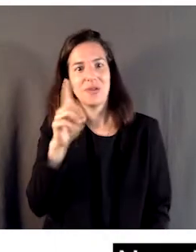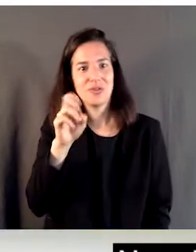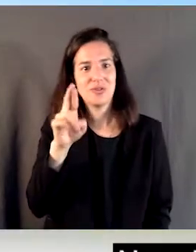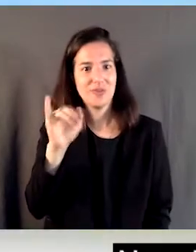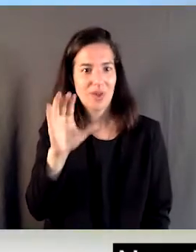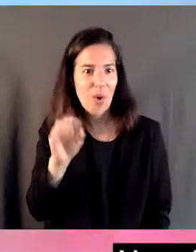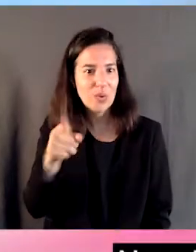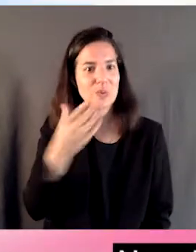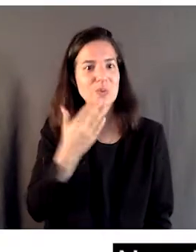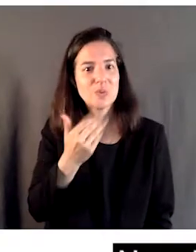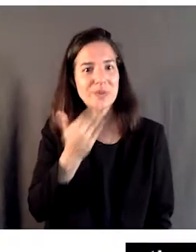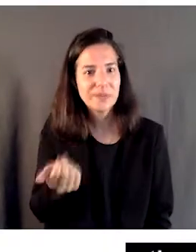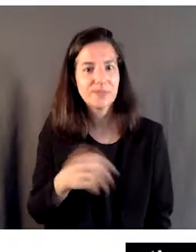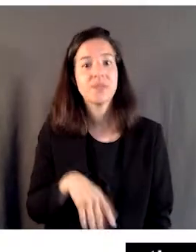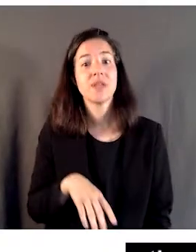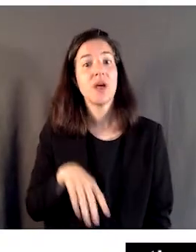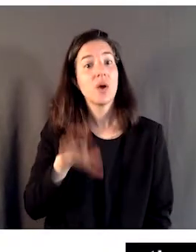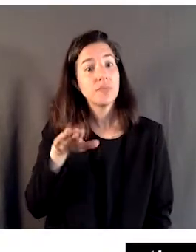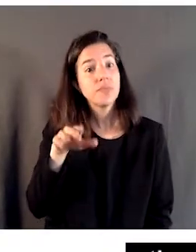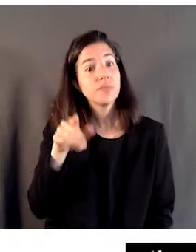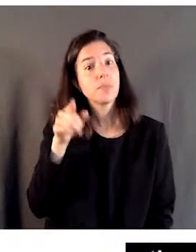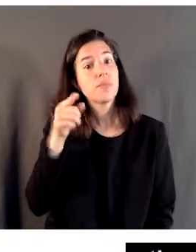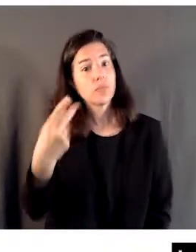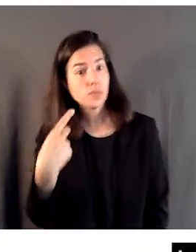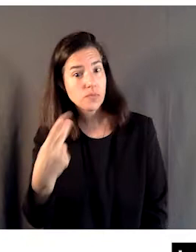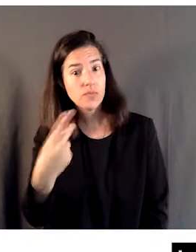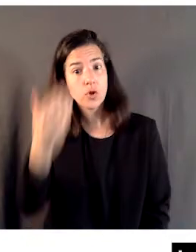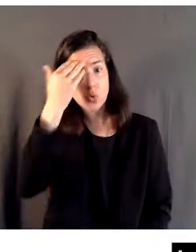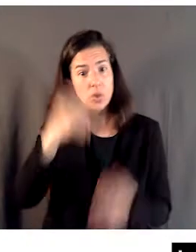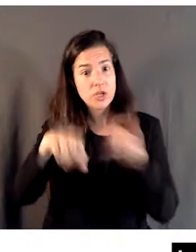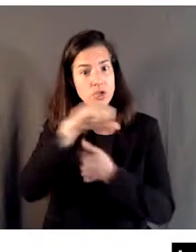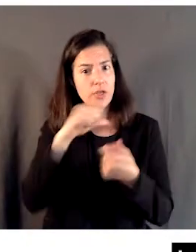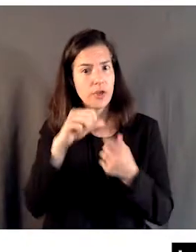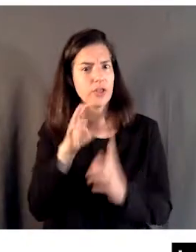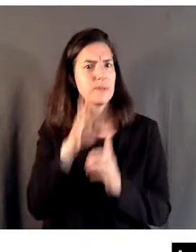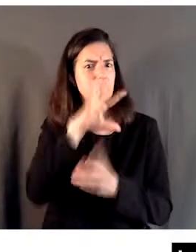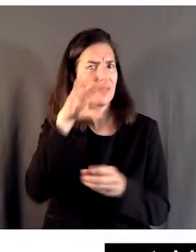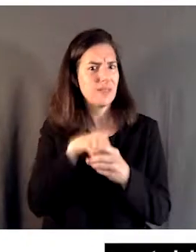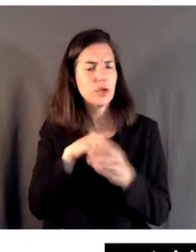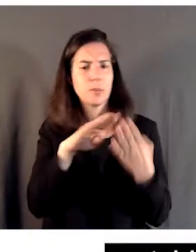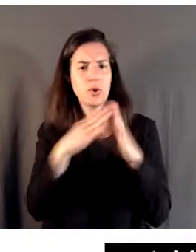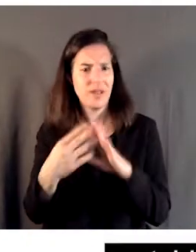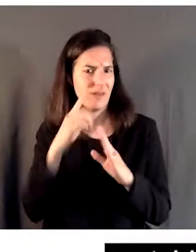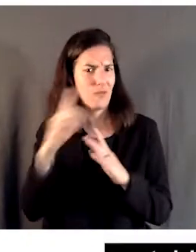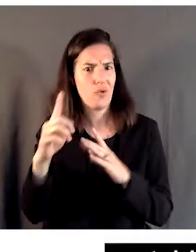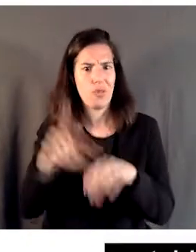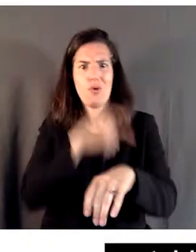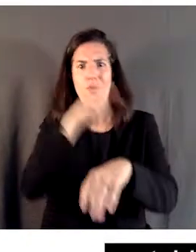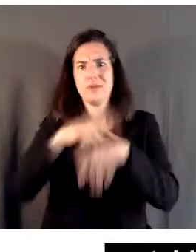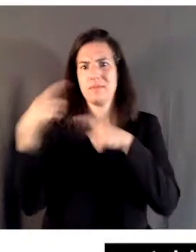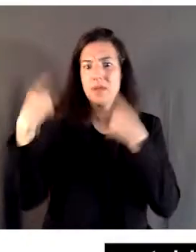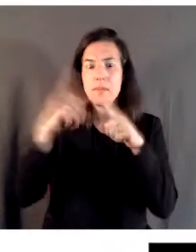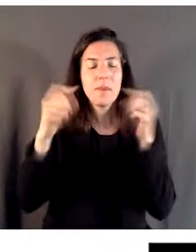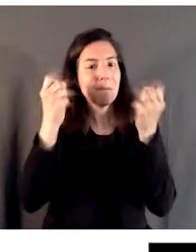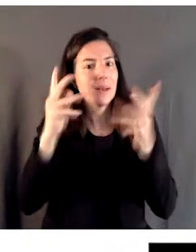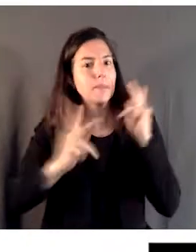Now, DeRico, you and I have actually known each other, especially within the community, for a very long time. But a lot of the people who are watching today don't know you,